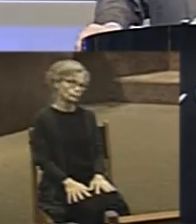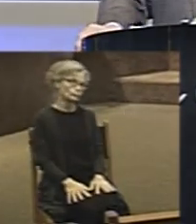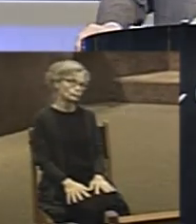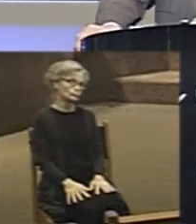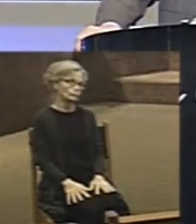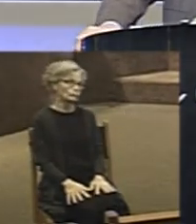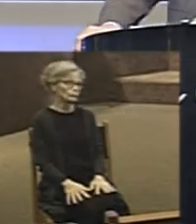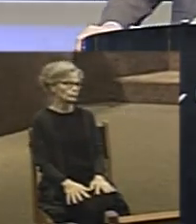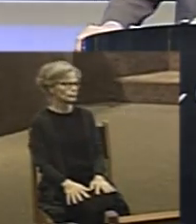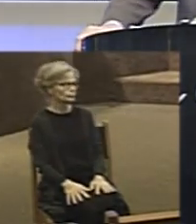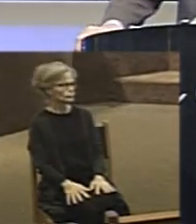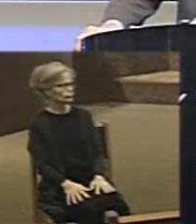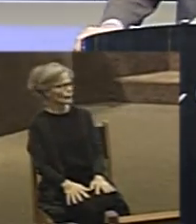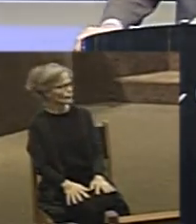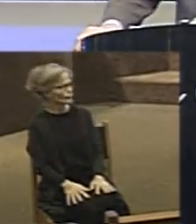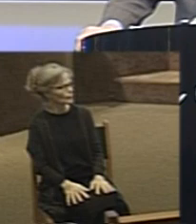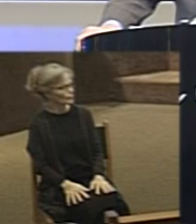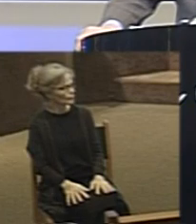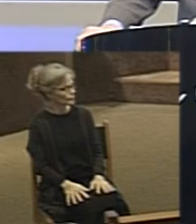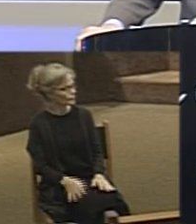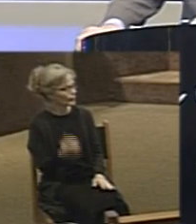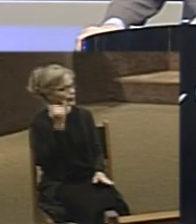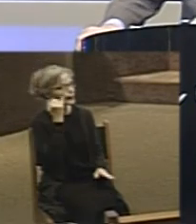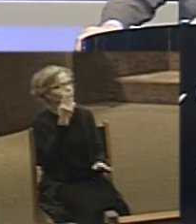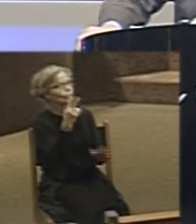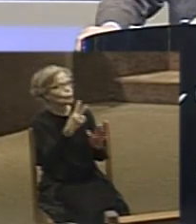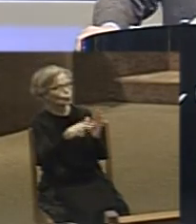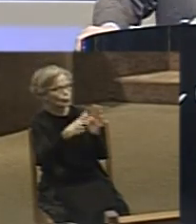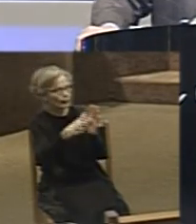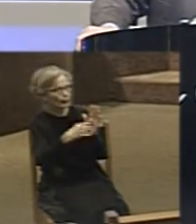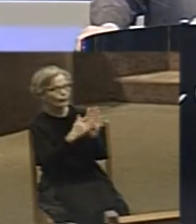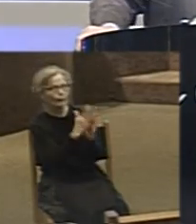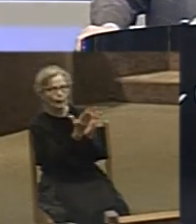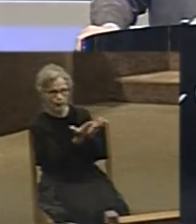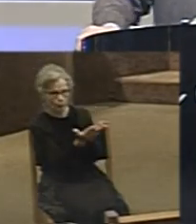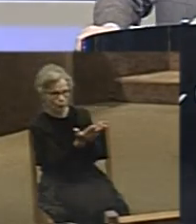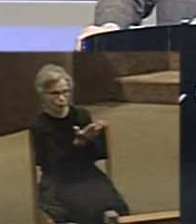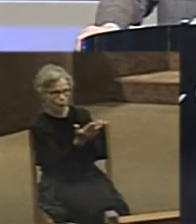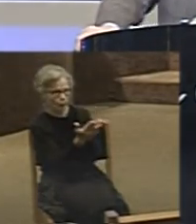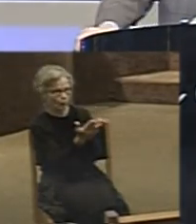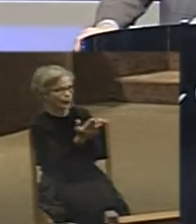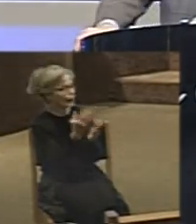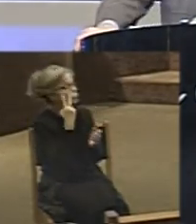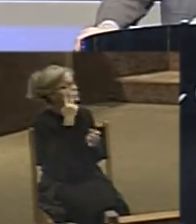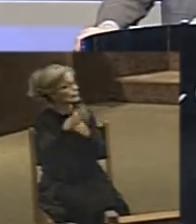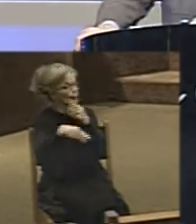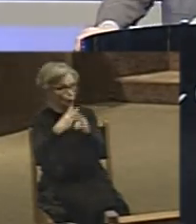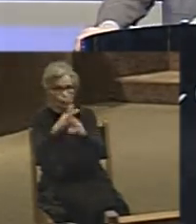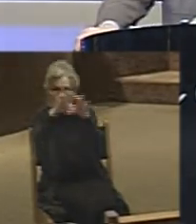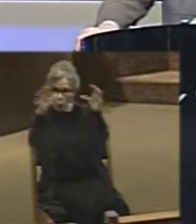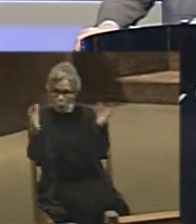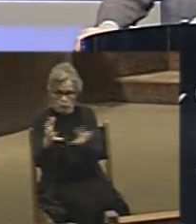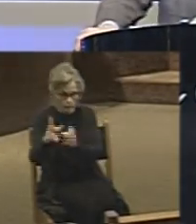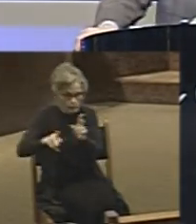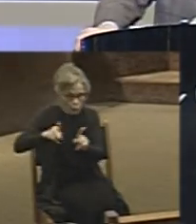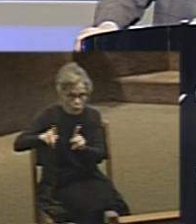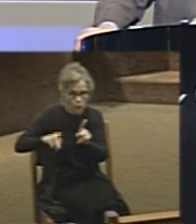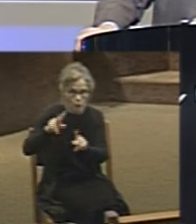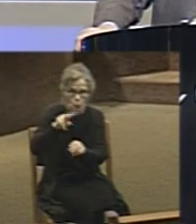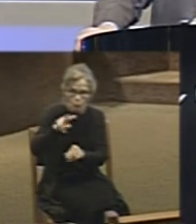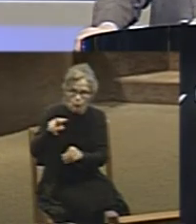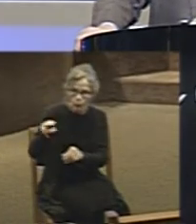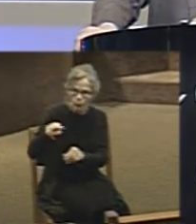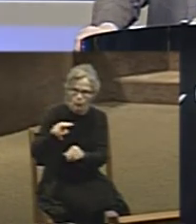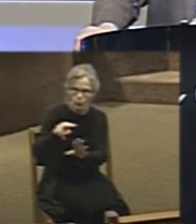I don't know how you can read your Bible or look at the world you live in today and not believe that we are butted up against the